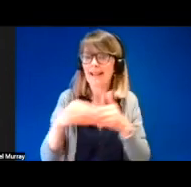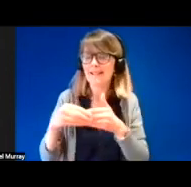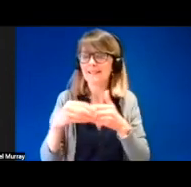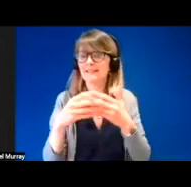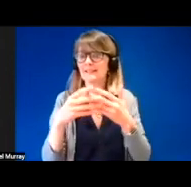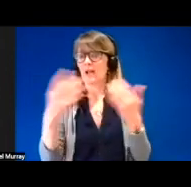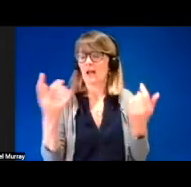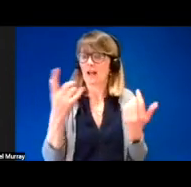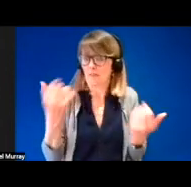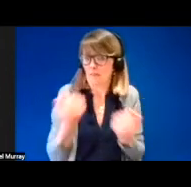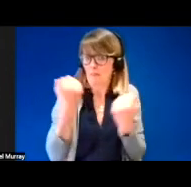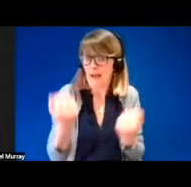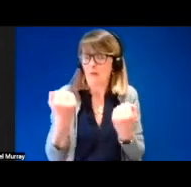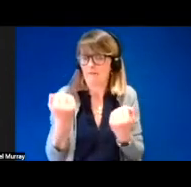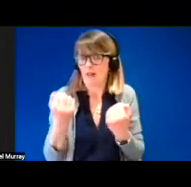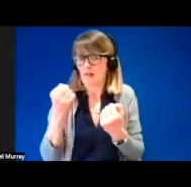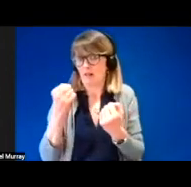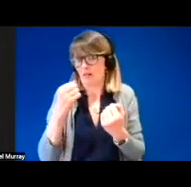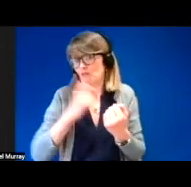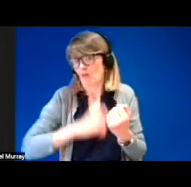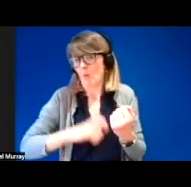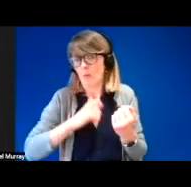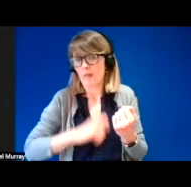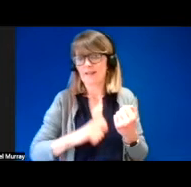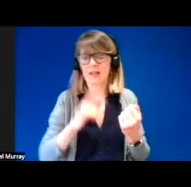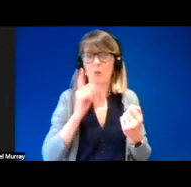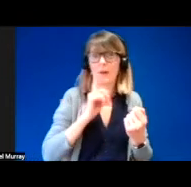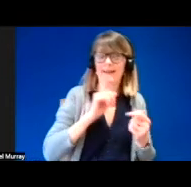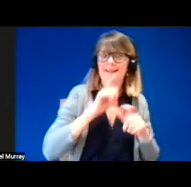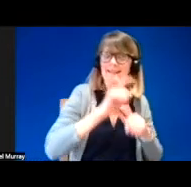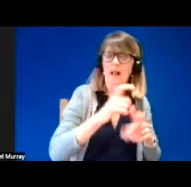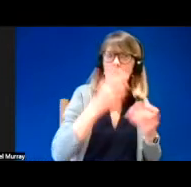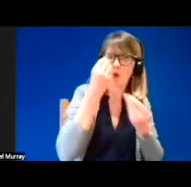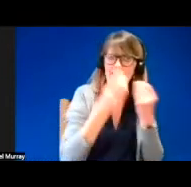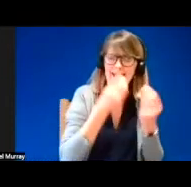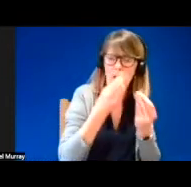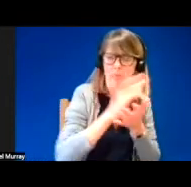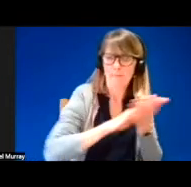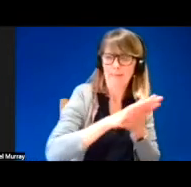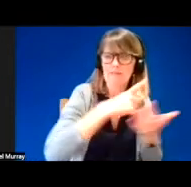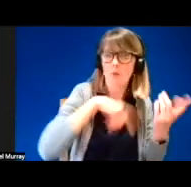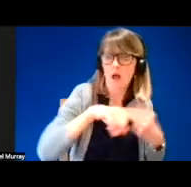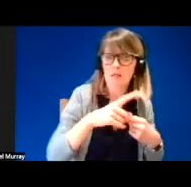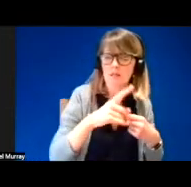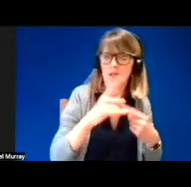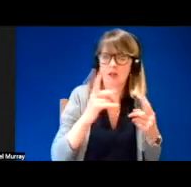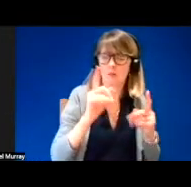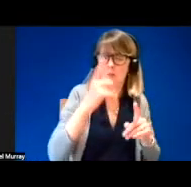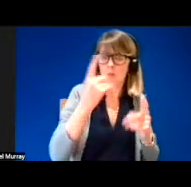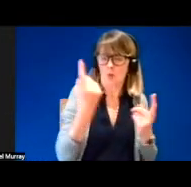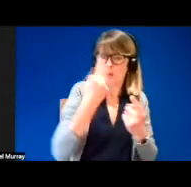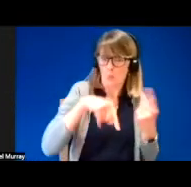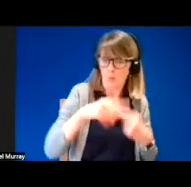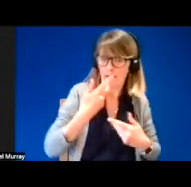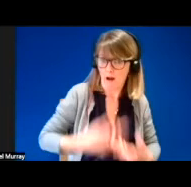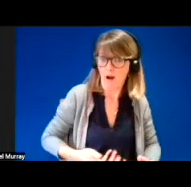out what this means for the way that we are and the way that we do church, and for the building